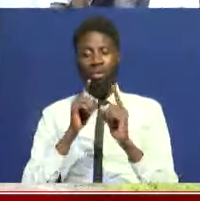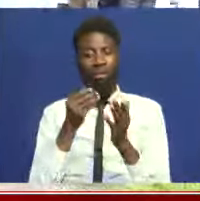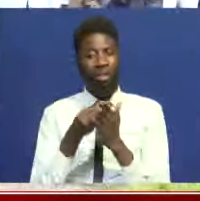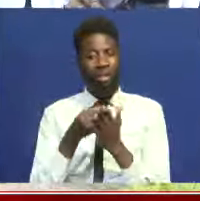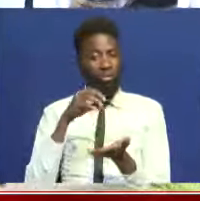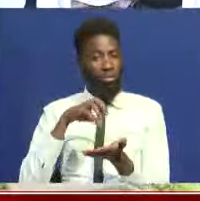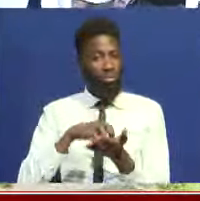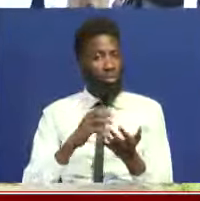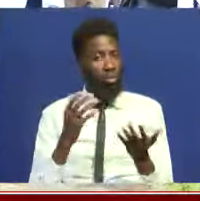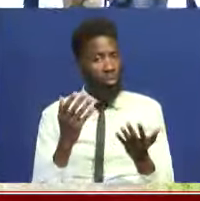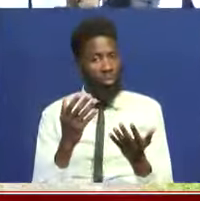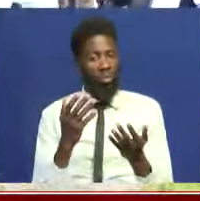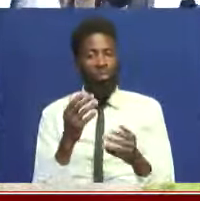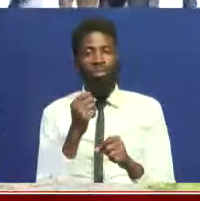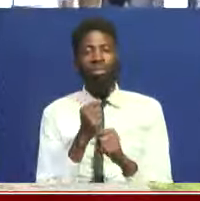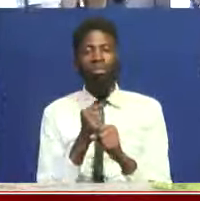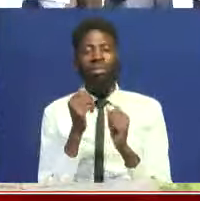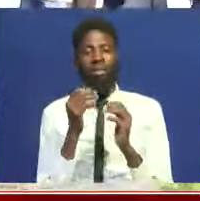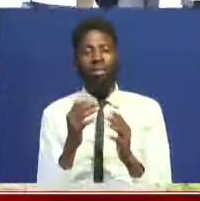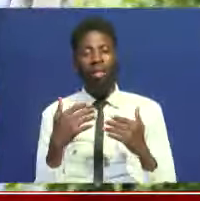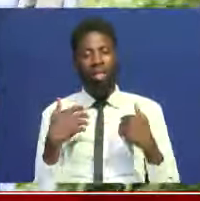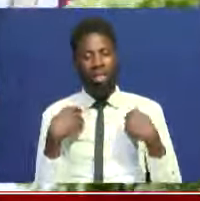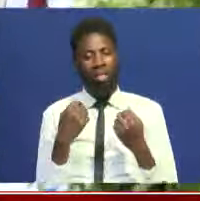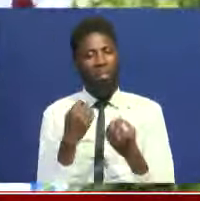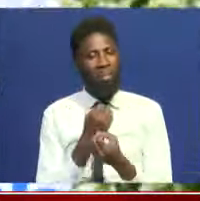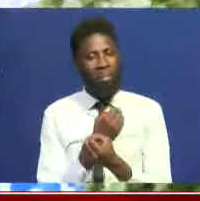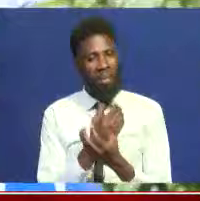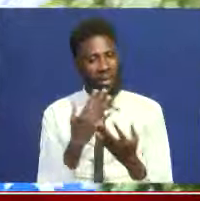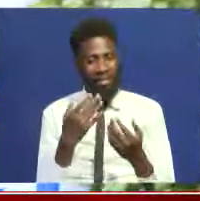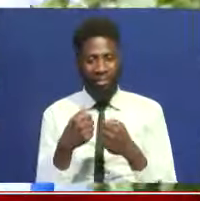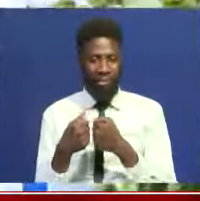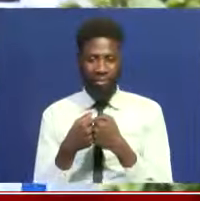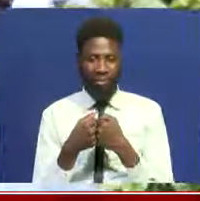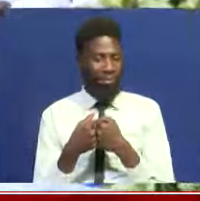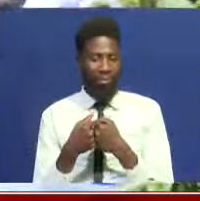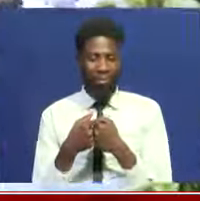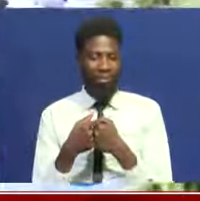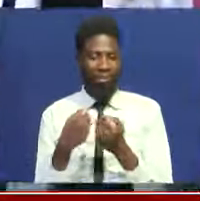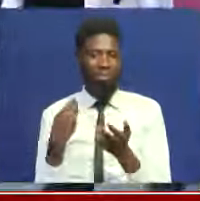where many healthcare workers are already facing.